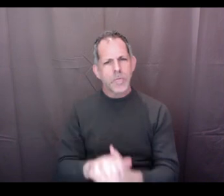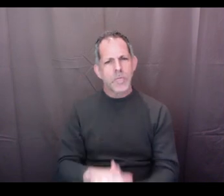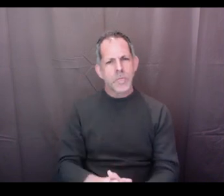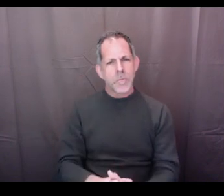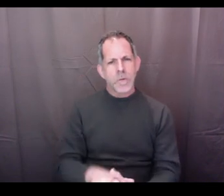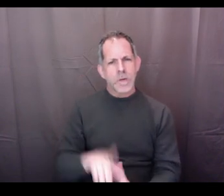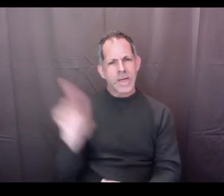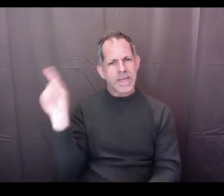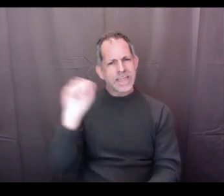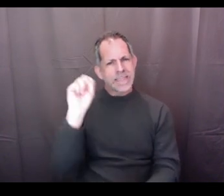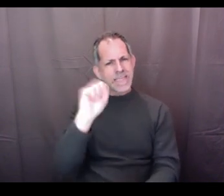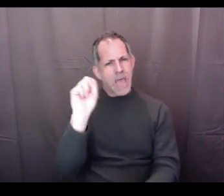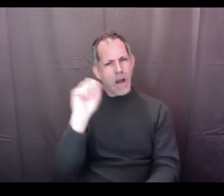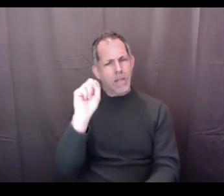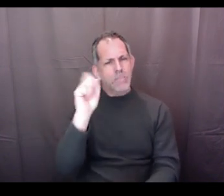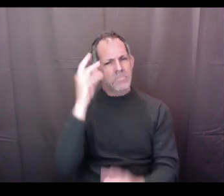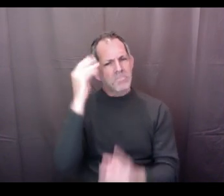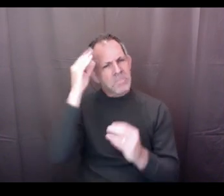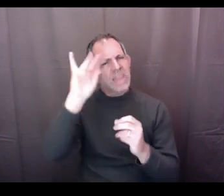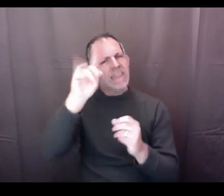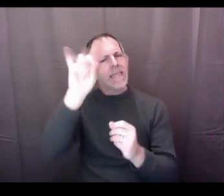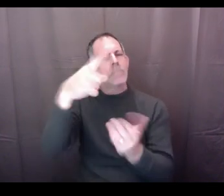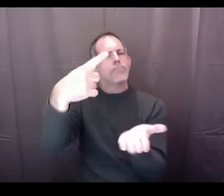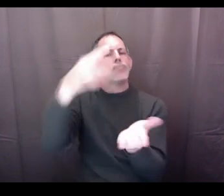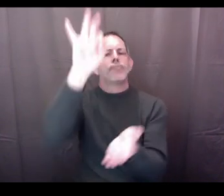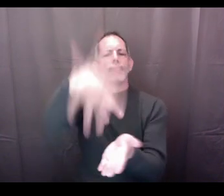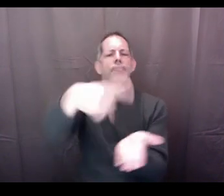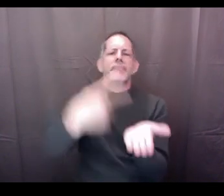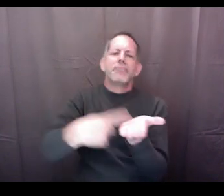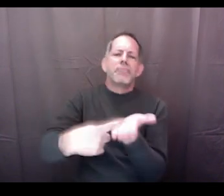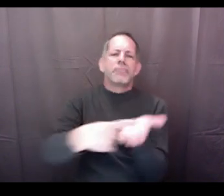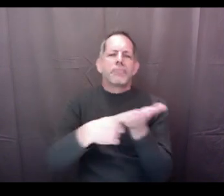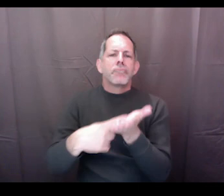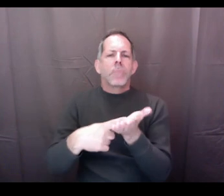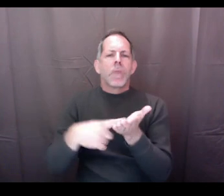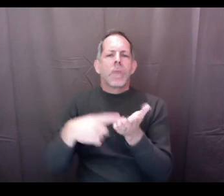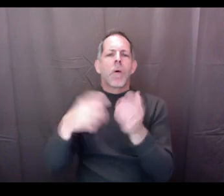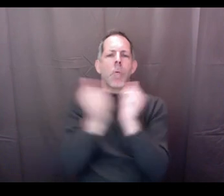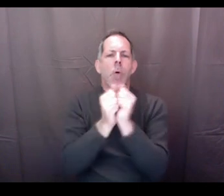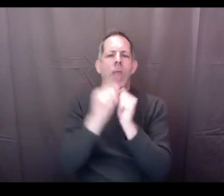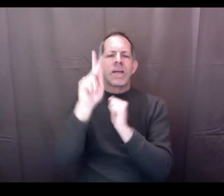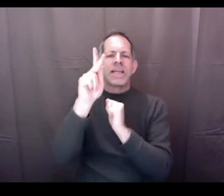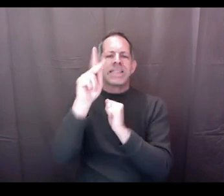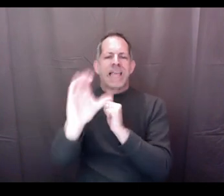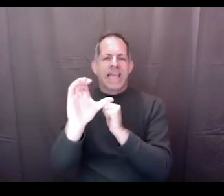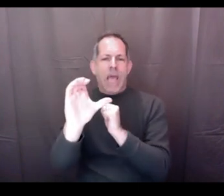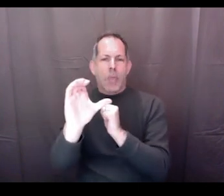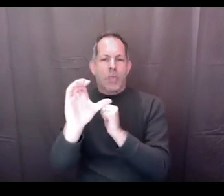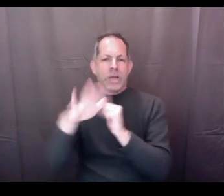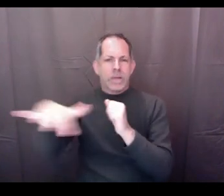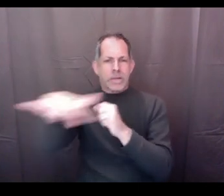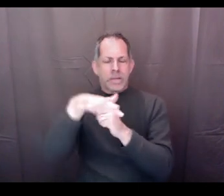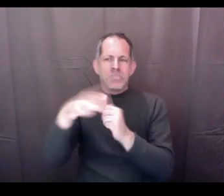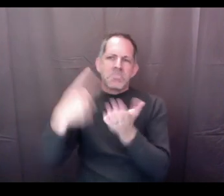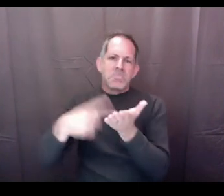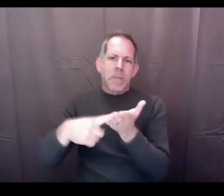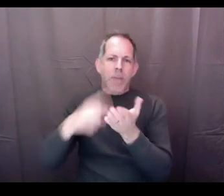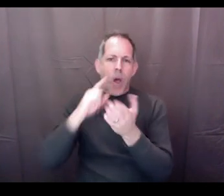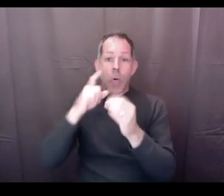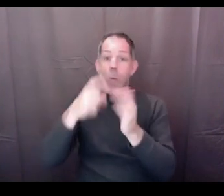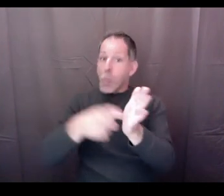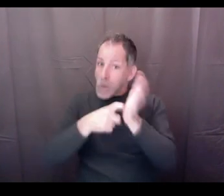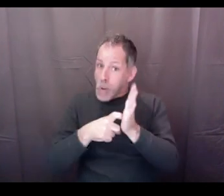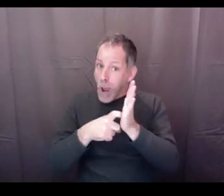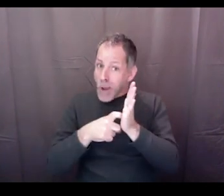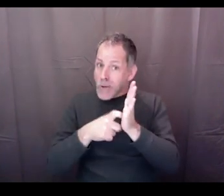a directive on face masks. And then last week, the King County was working with Seattle on that. We took a look at